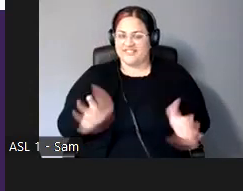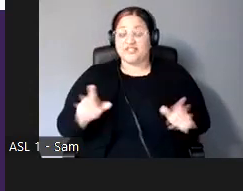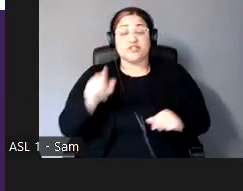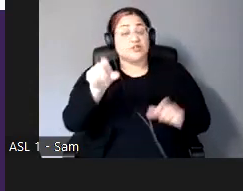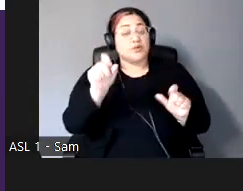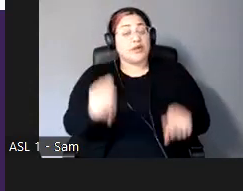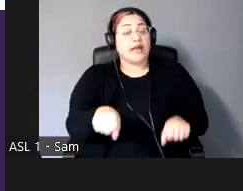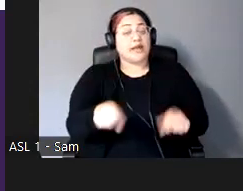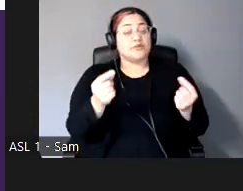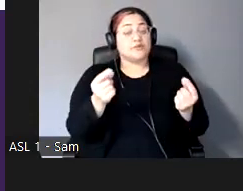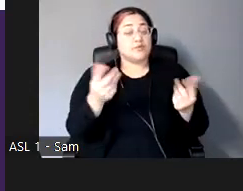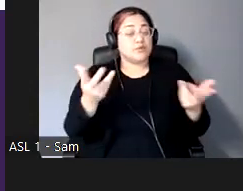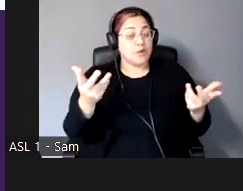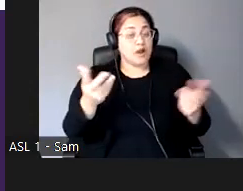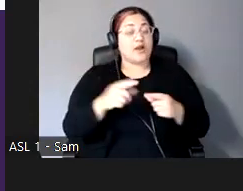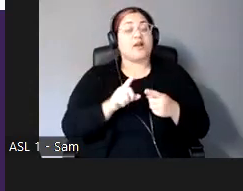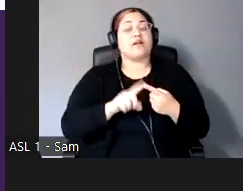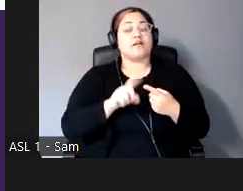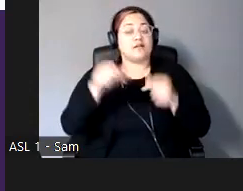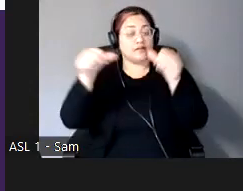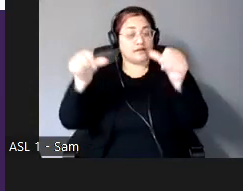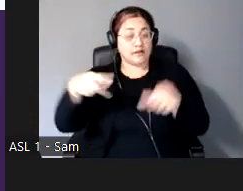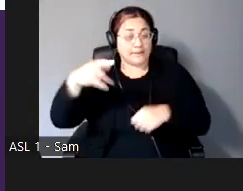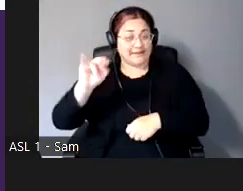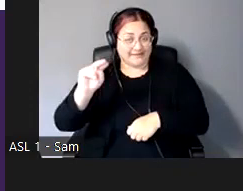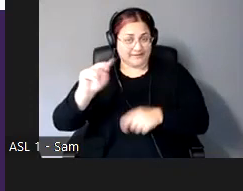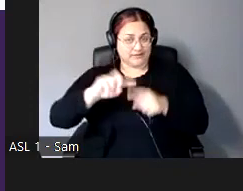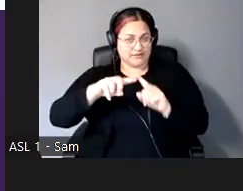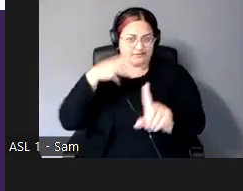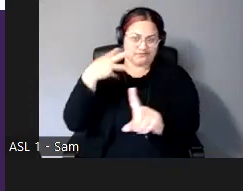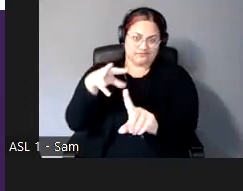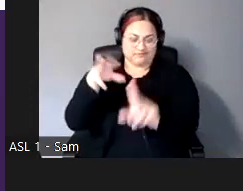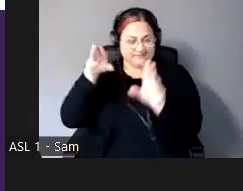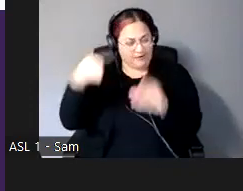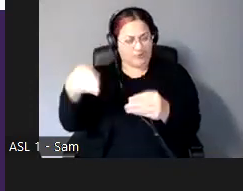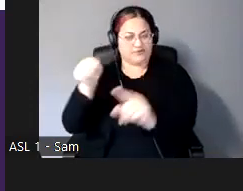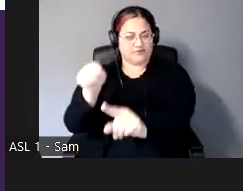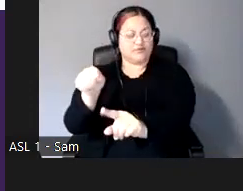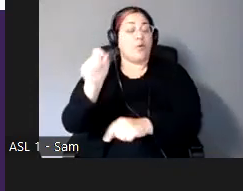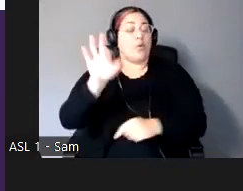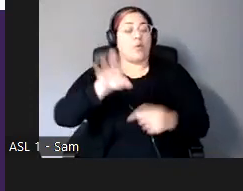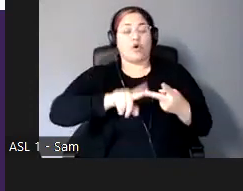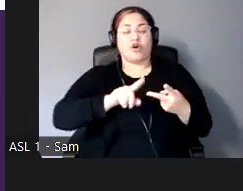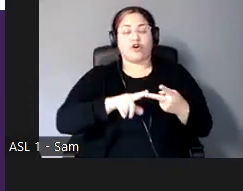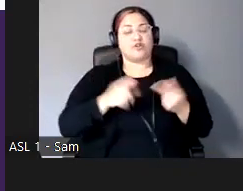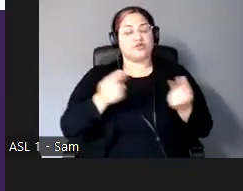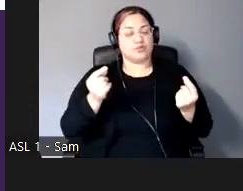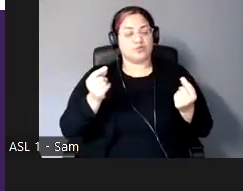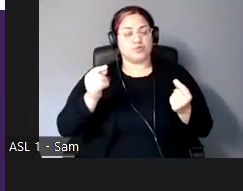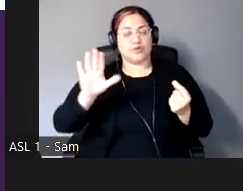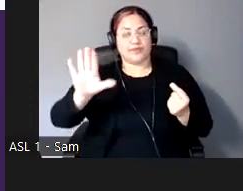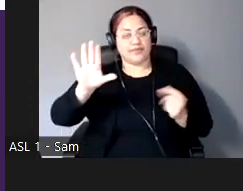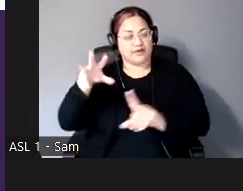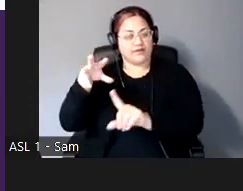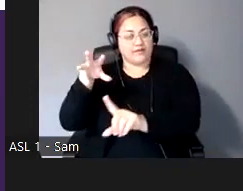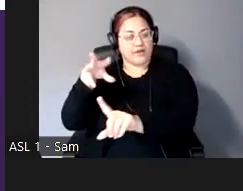can make the screen larger by pulling the image frame to the left to make those images larger. Or you can